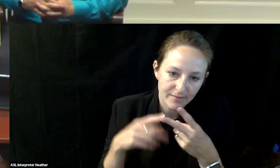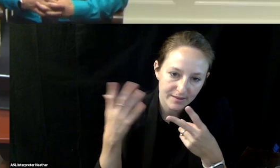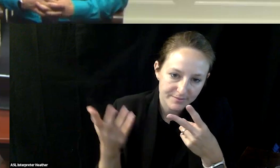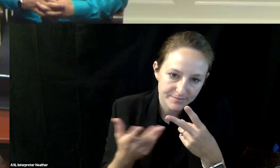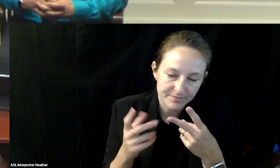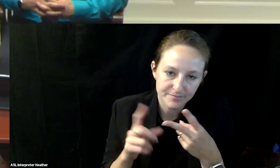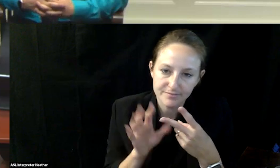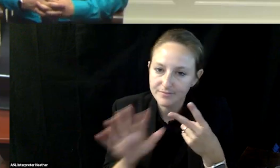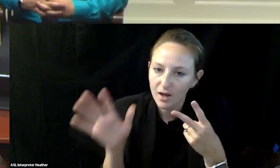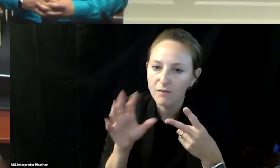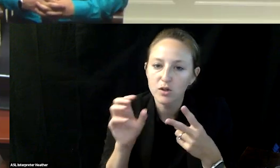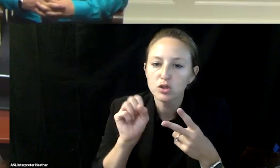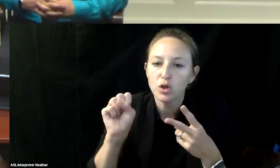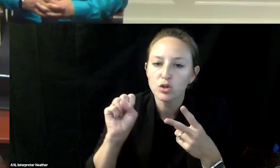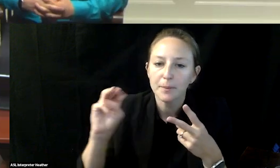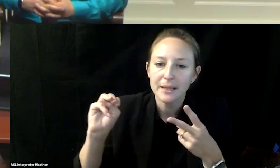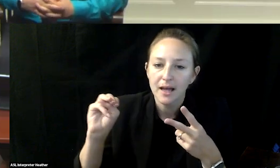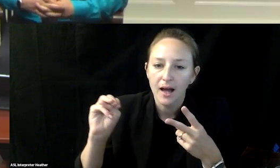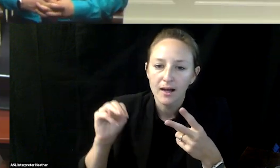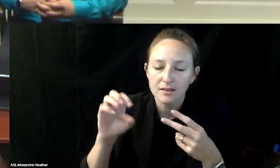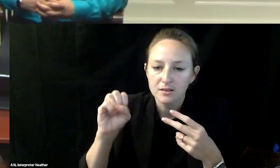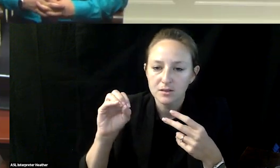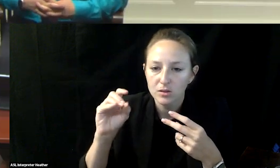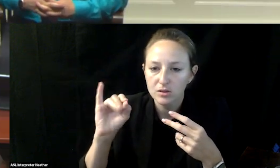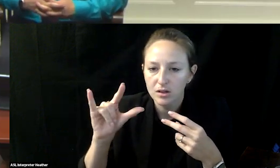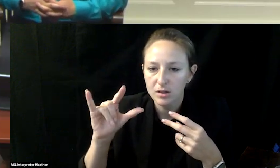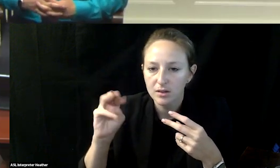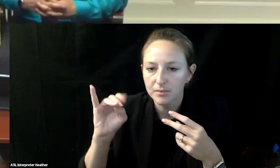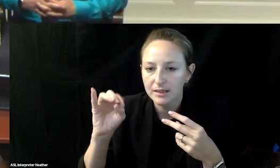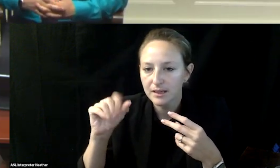all over the social media, checking all of those things out.